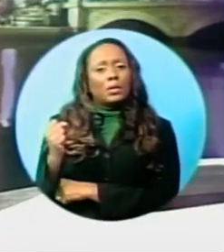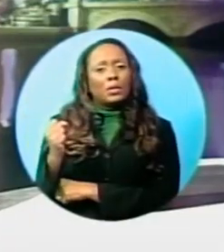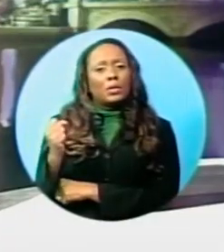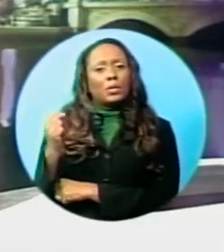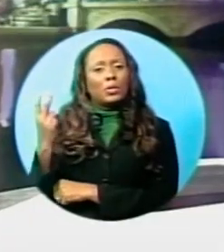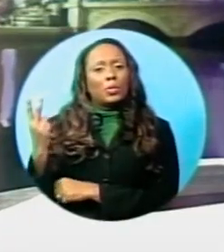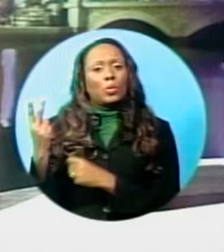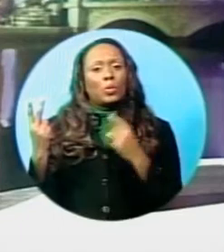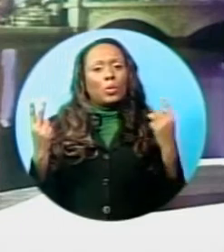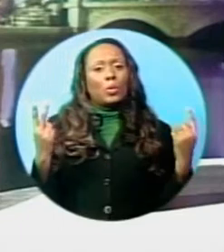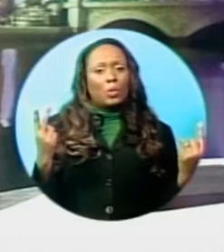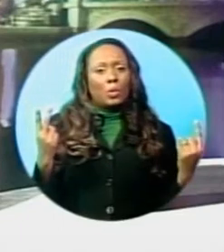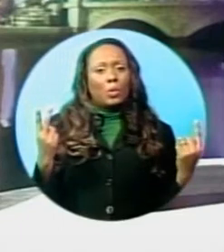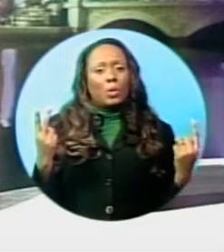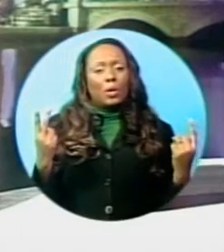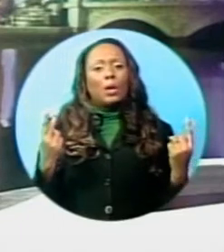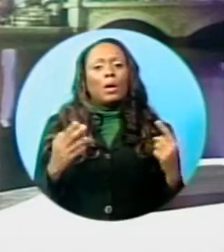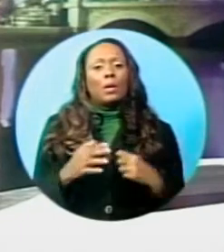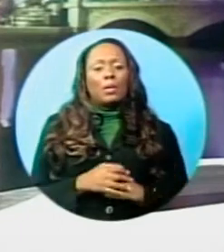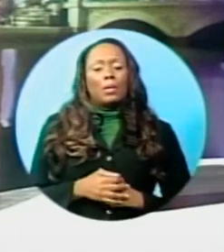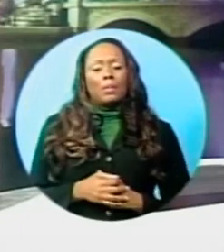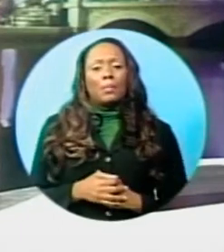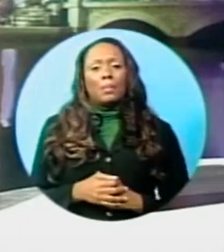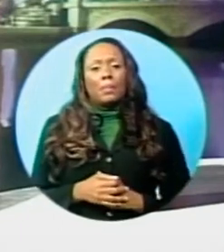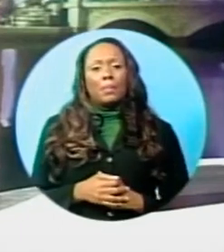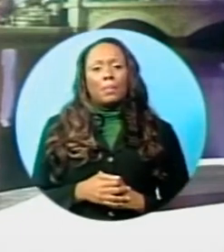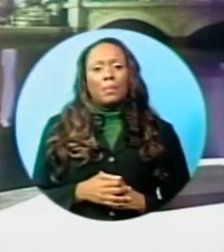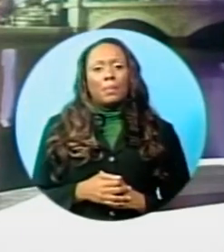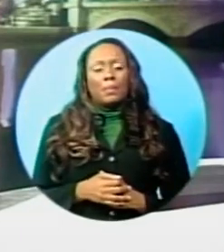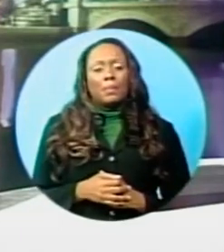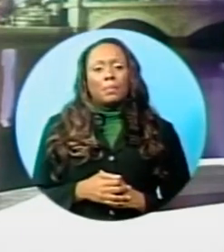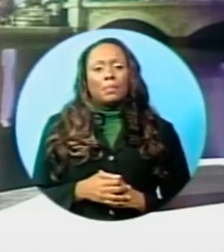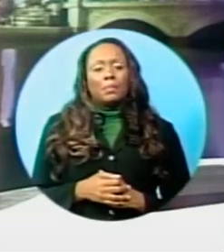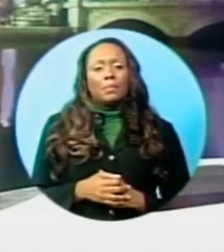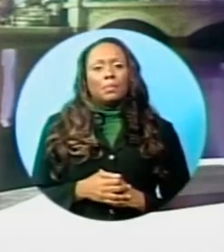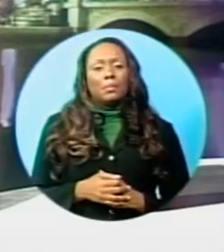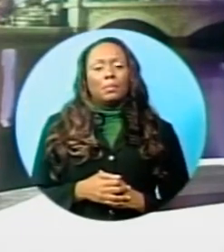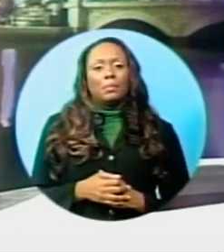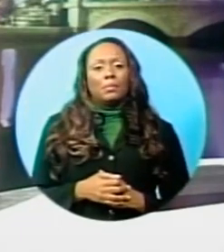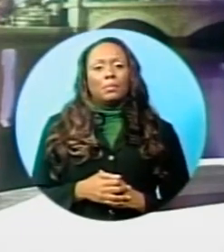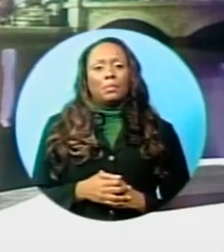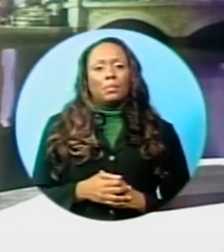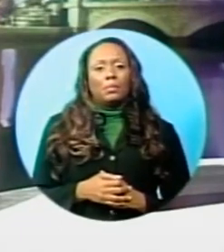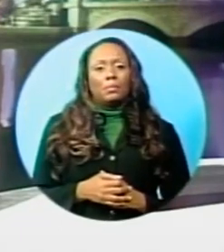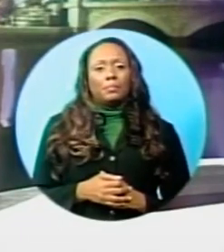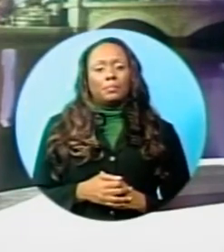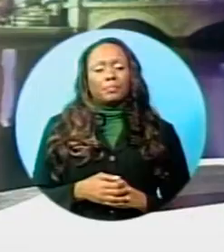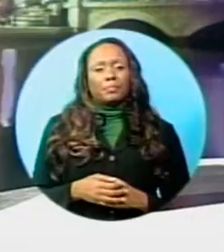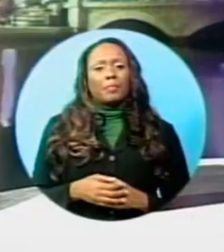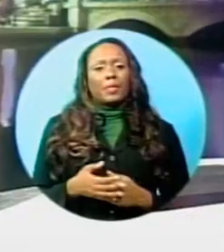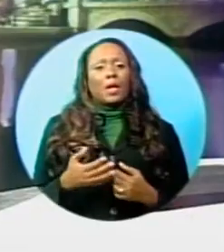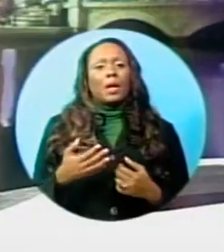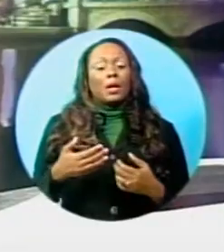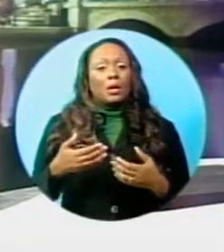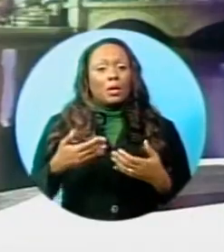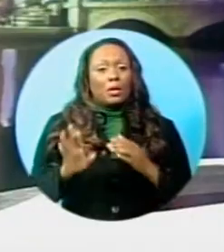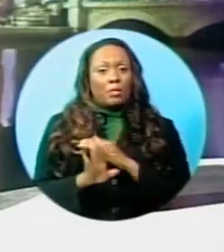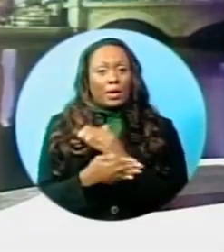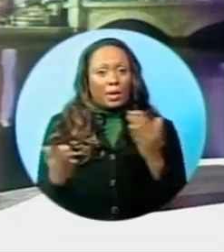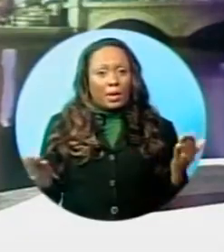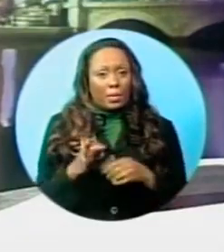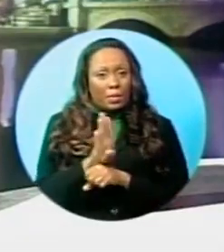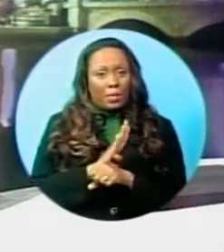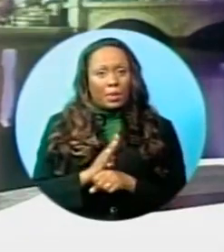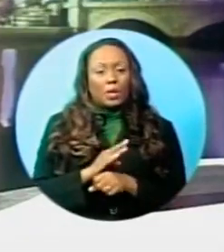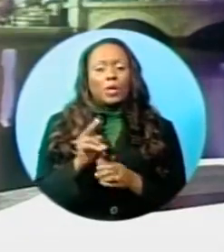2-1 after taking the first two games of the series. Staying with women's cricket, UWI Blackbirds defeated the